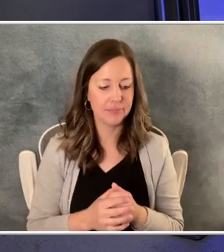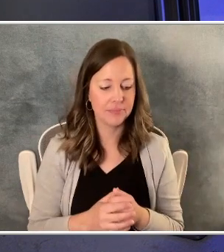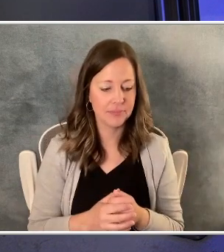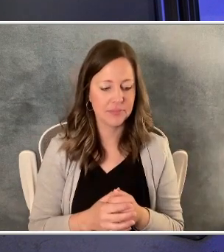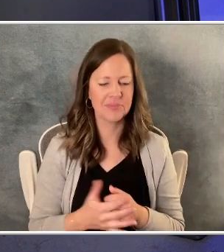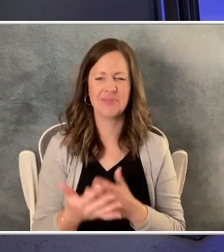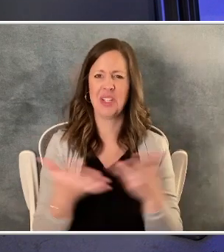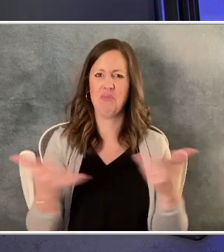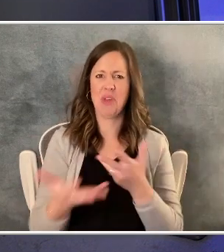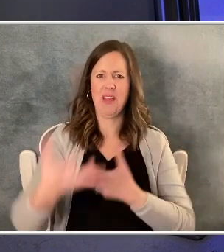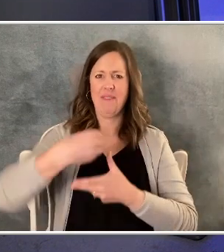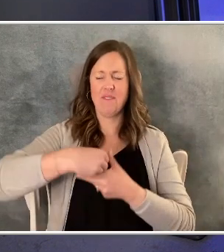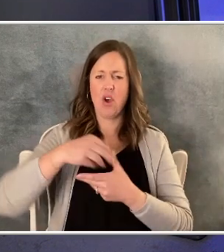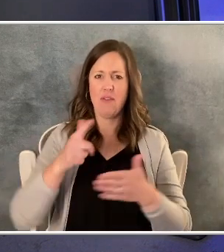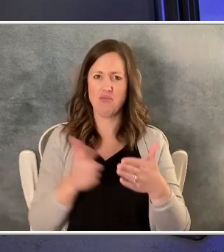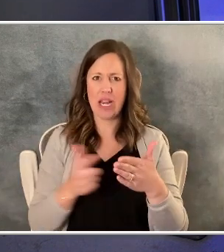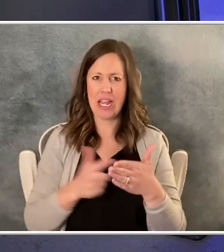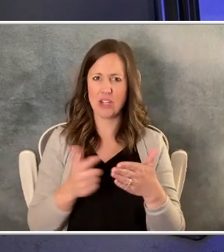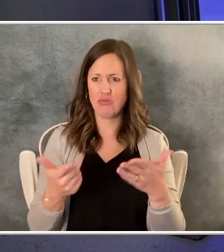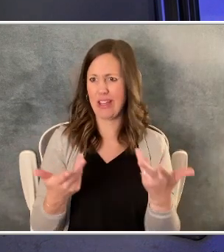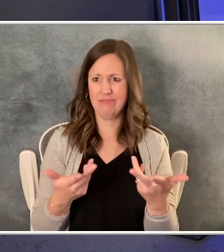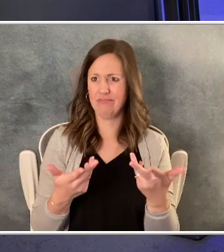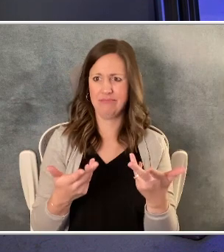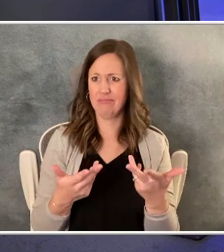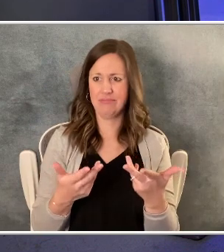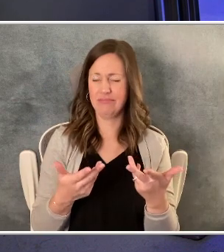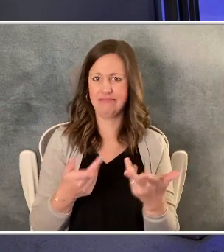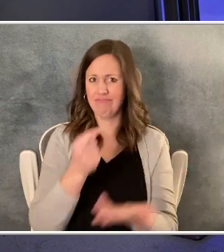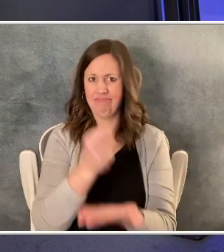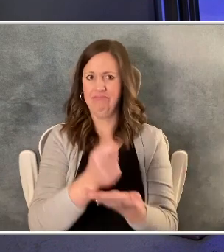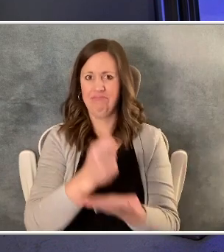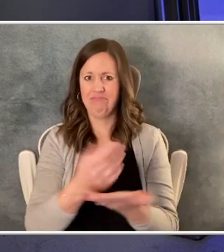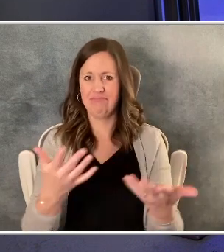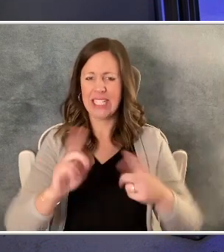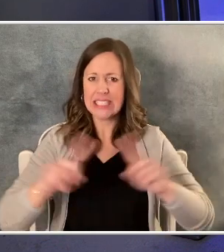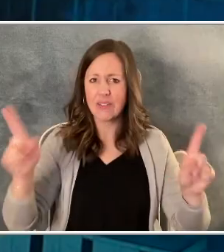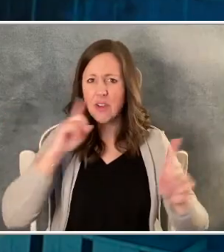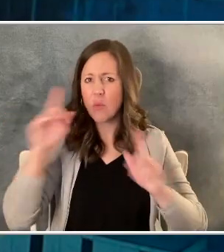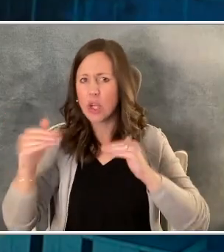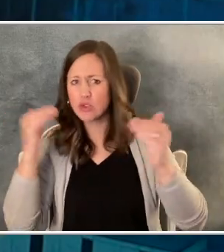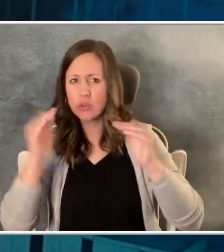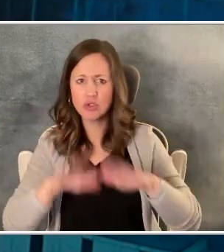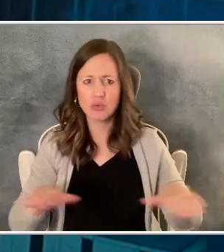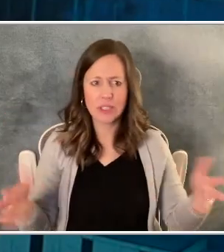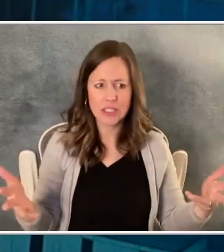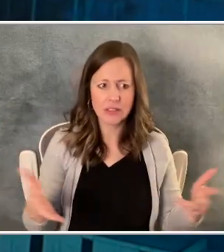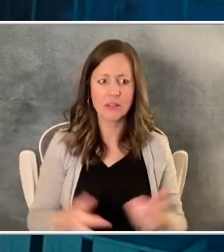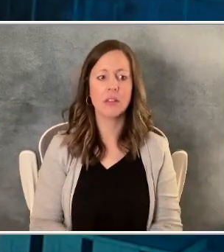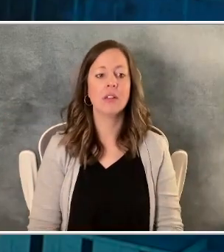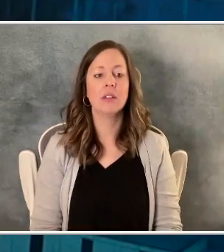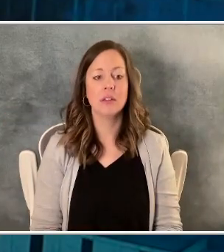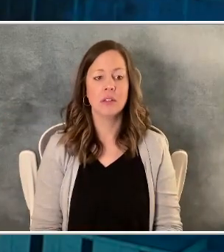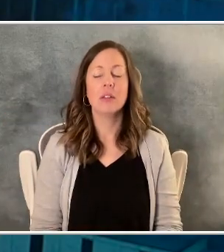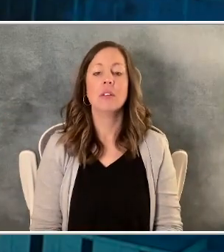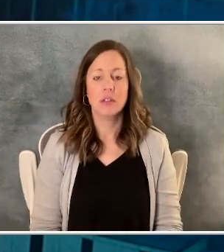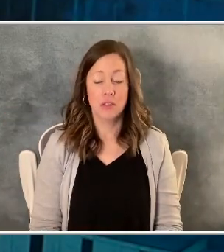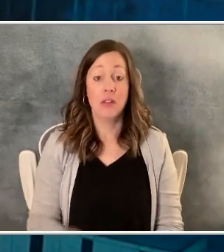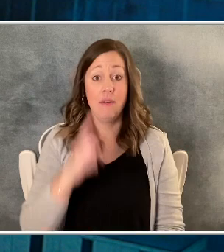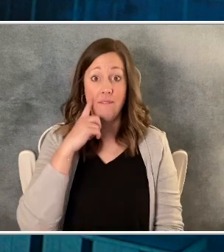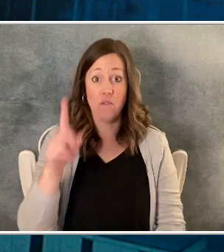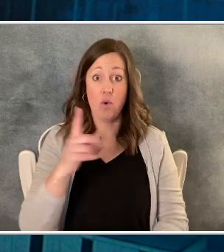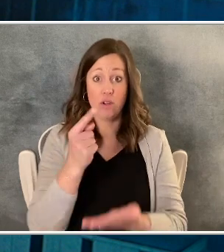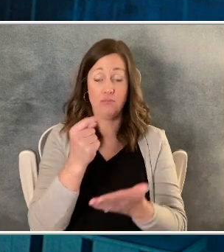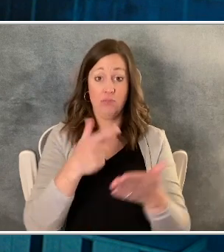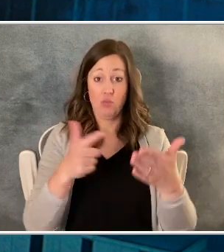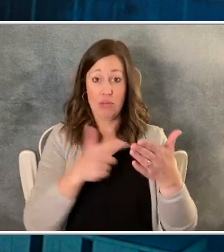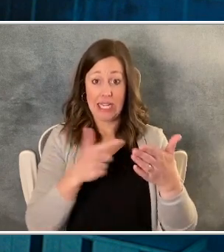radiation session, and how might it be different from an adult to a child? Yes. For every part of radiation starts with the radiation planning